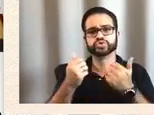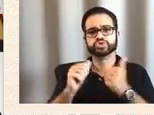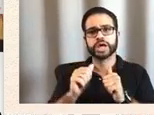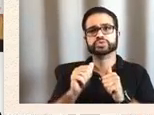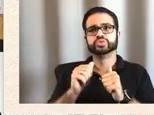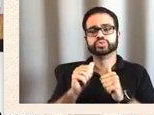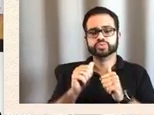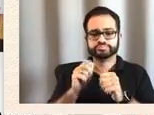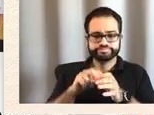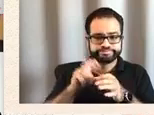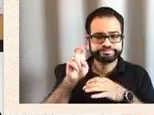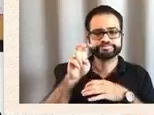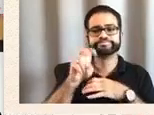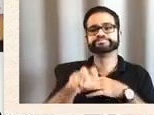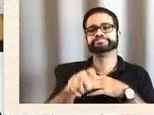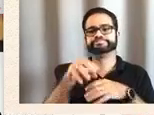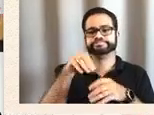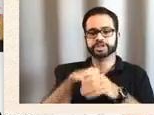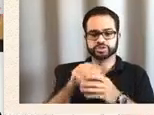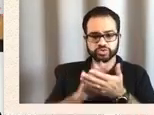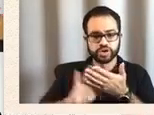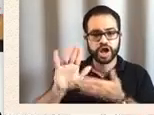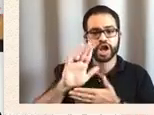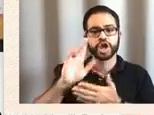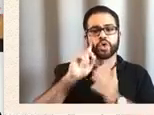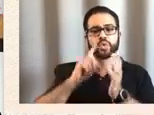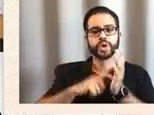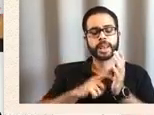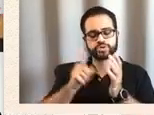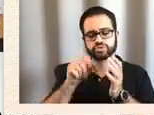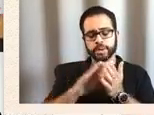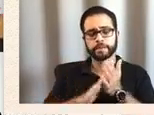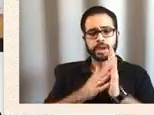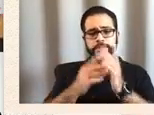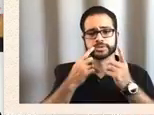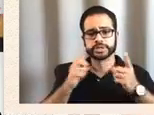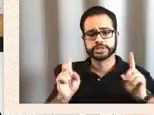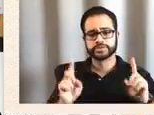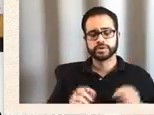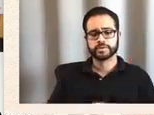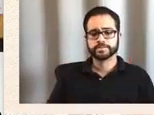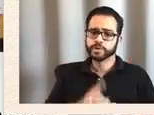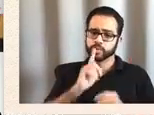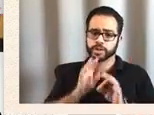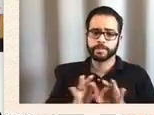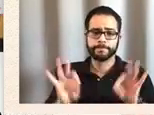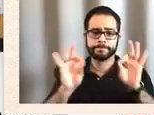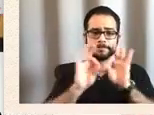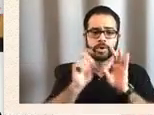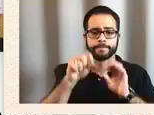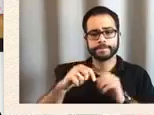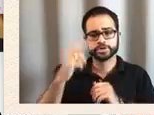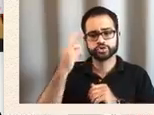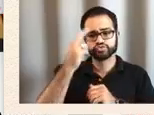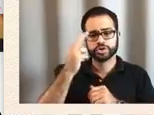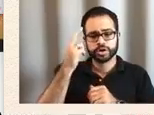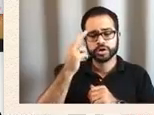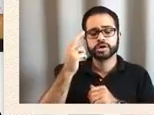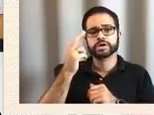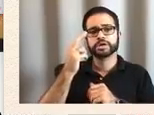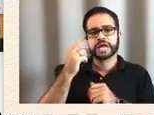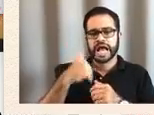there and realize that you can be successful. And it's important to realize that there are all sorts of people out there who've got your